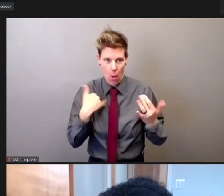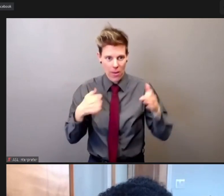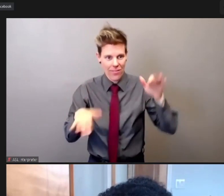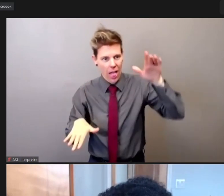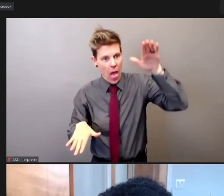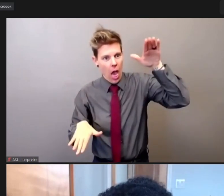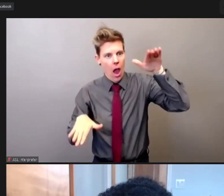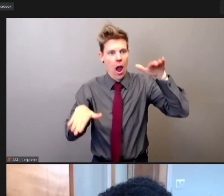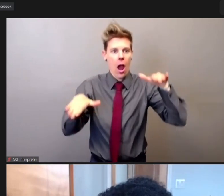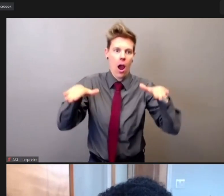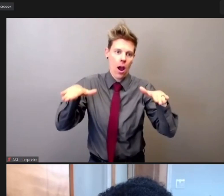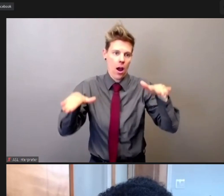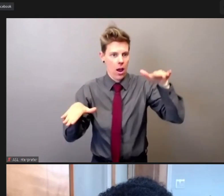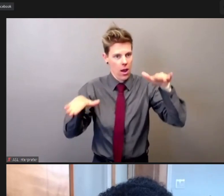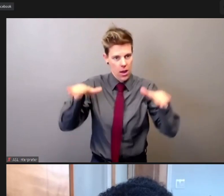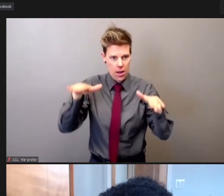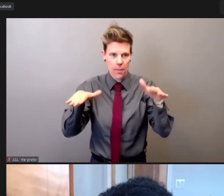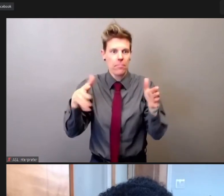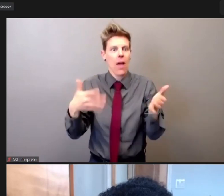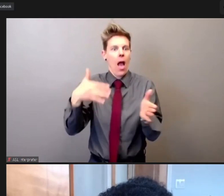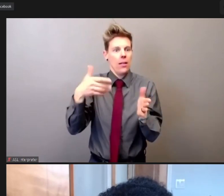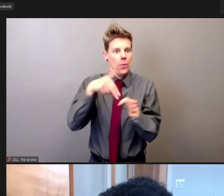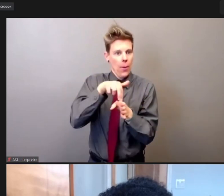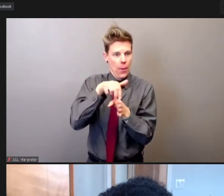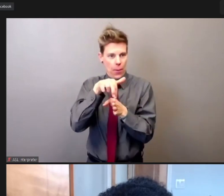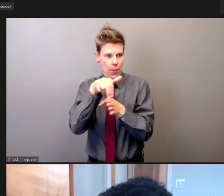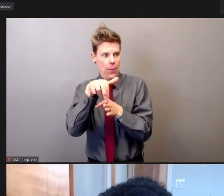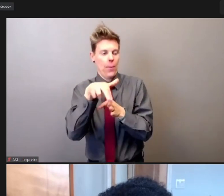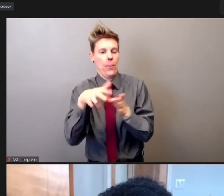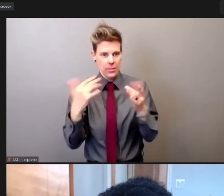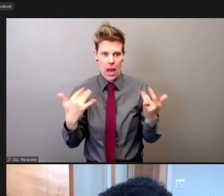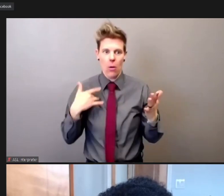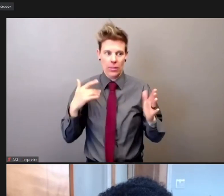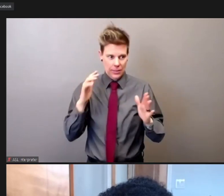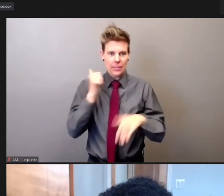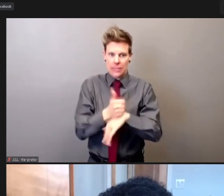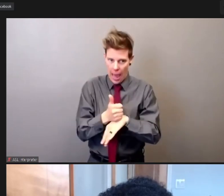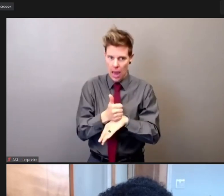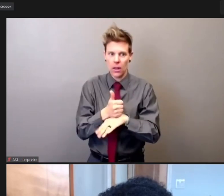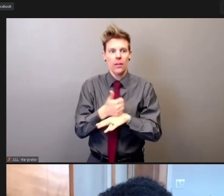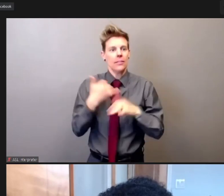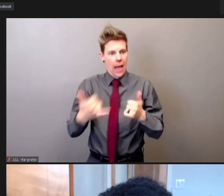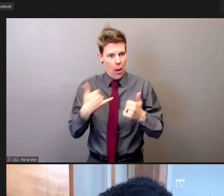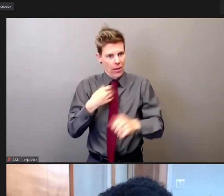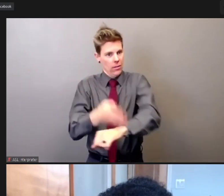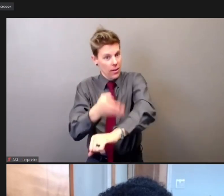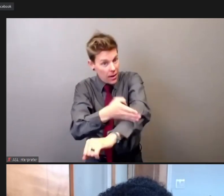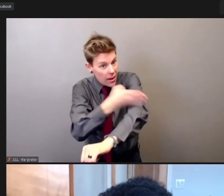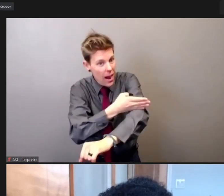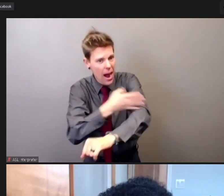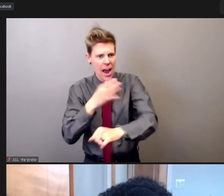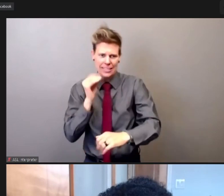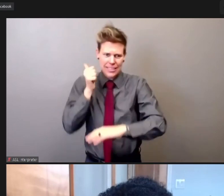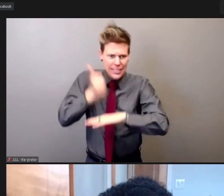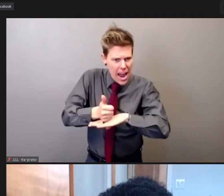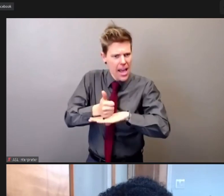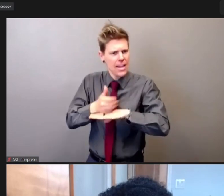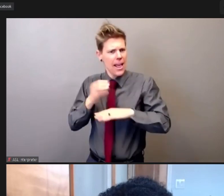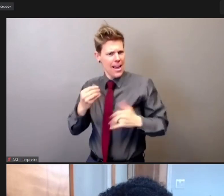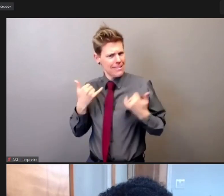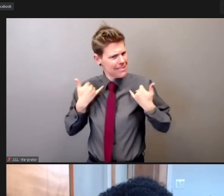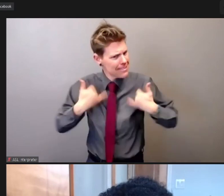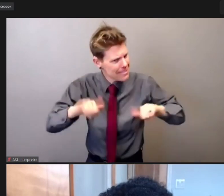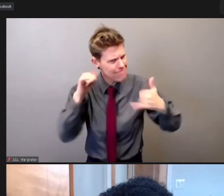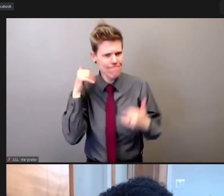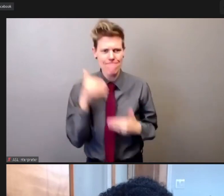says that the strategies we're putting in place are working. It's not an invitation to stop any